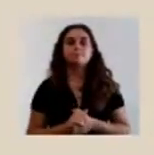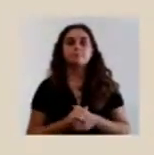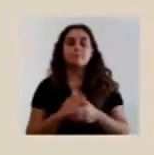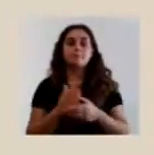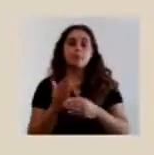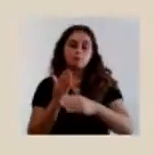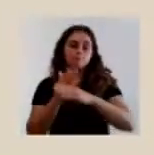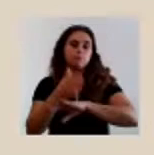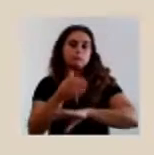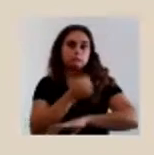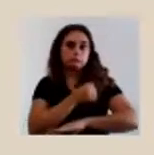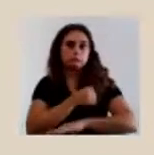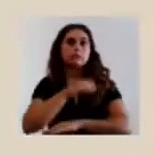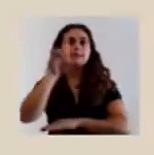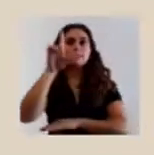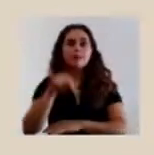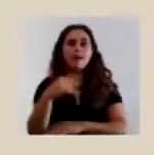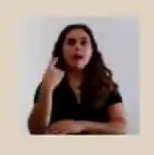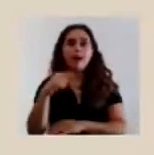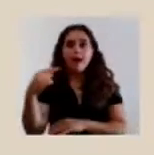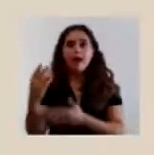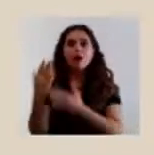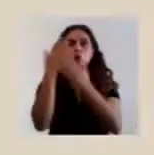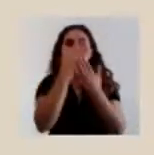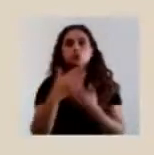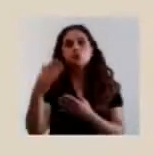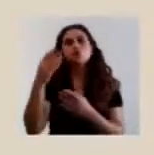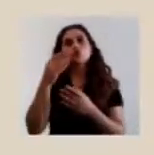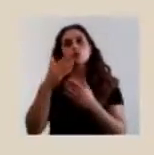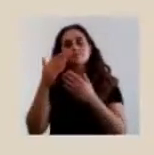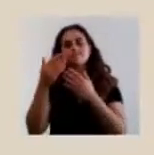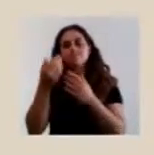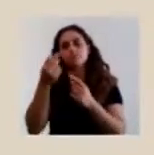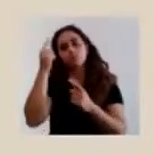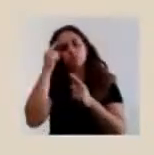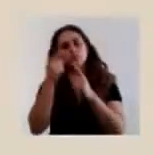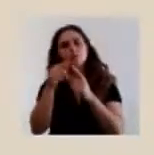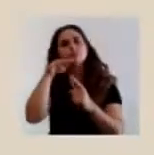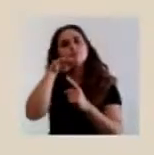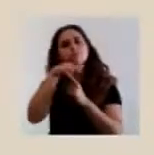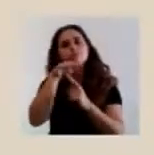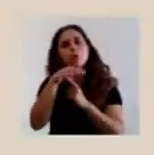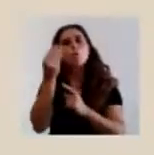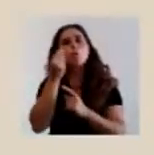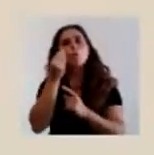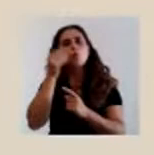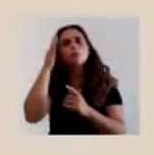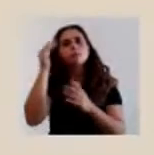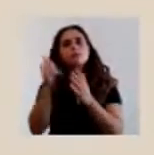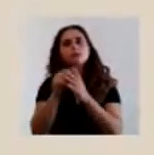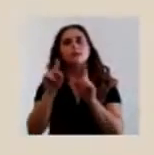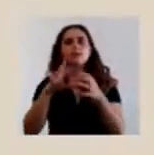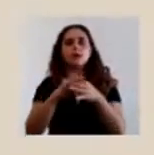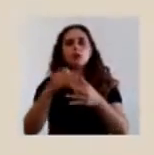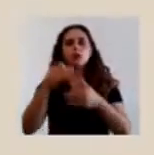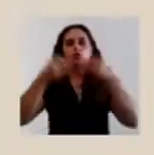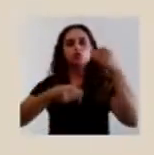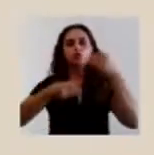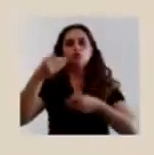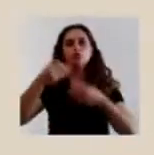Beyond access to a home, there are also studies looking at the effect of bias on people's attitude towards policing and the justice